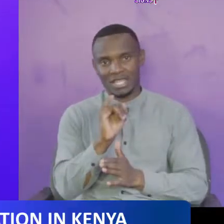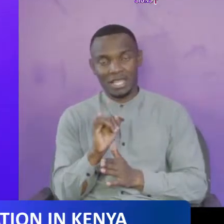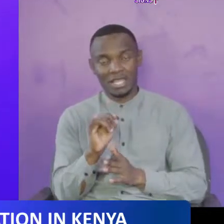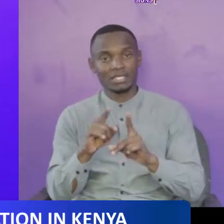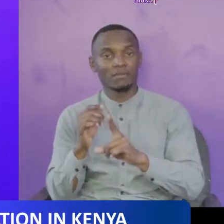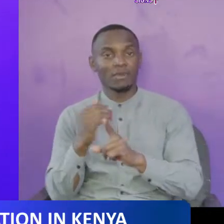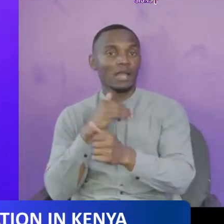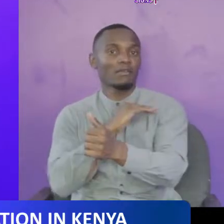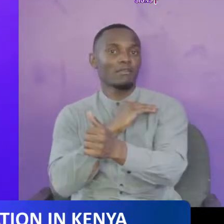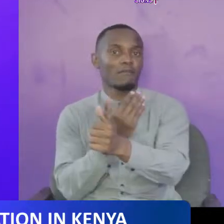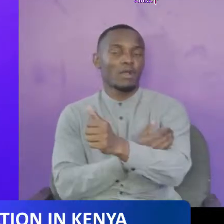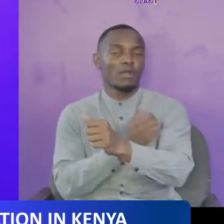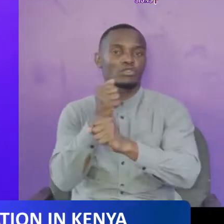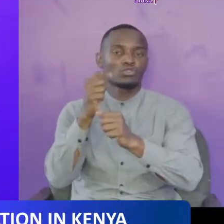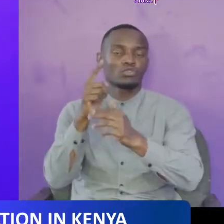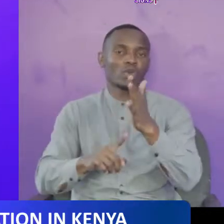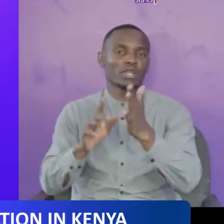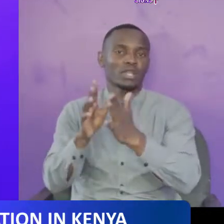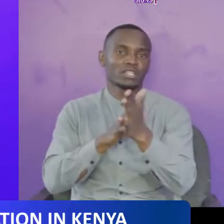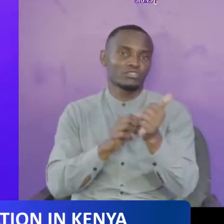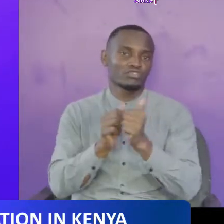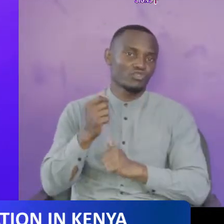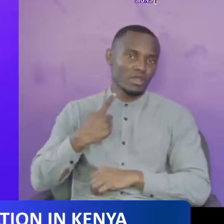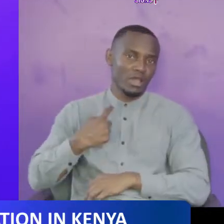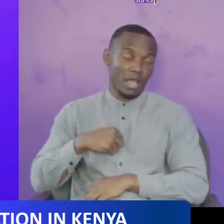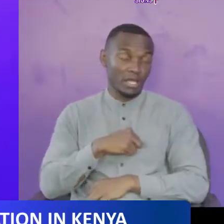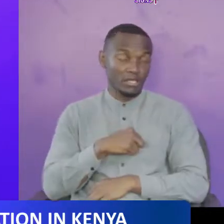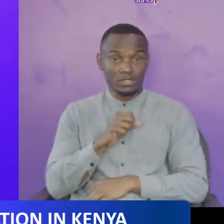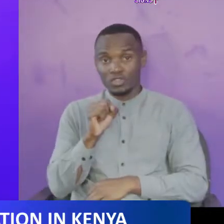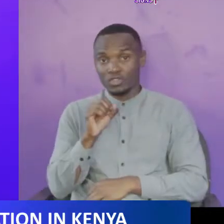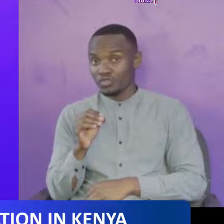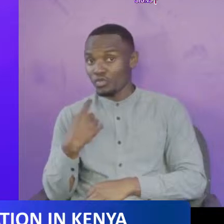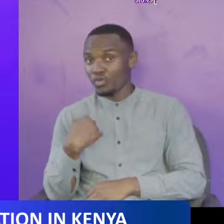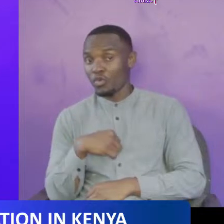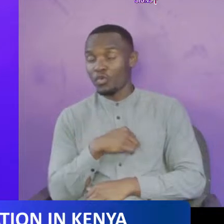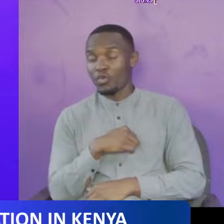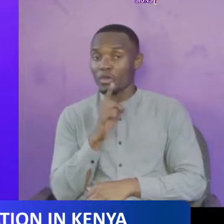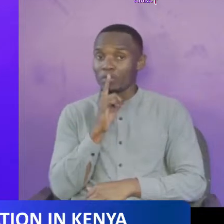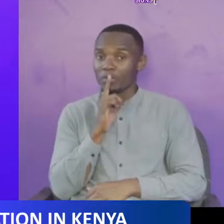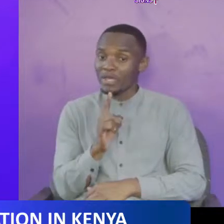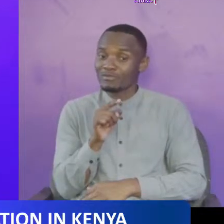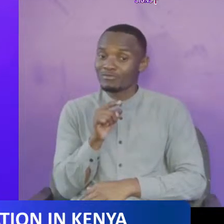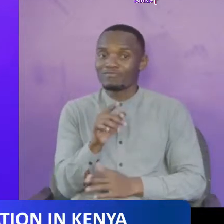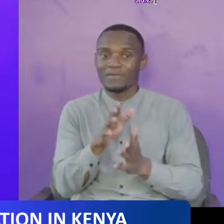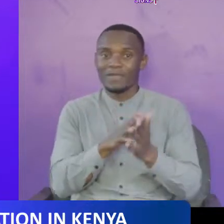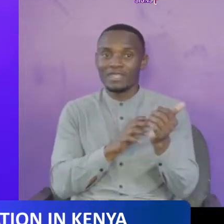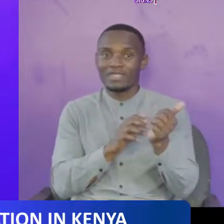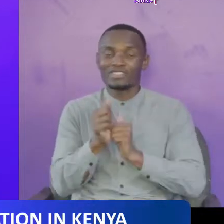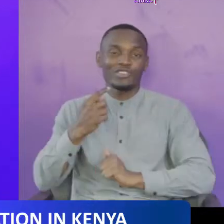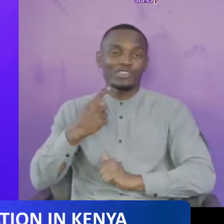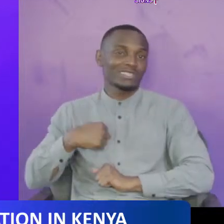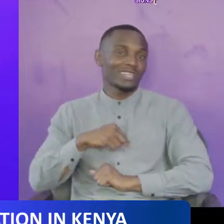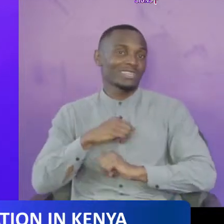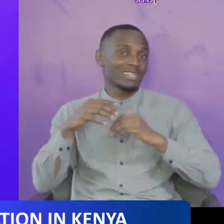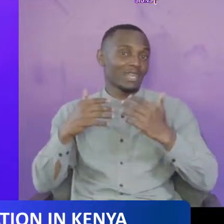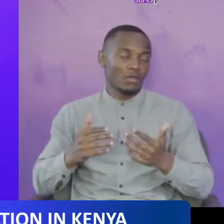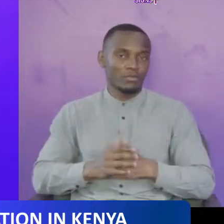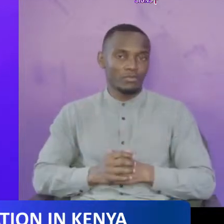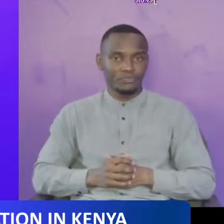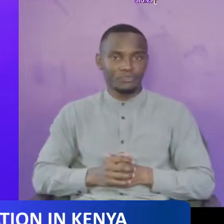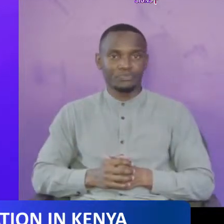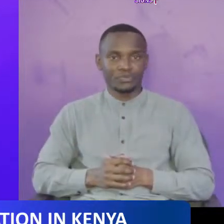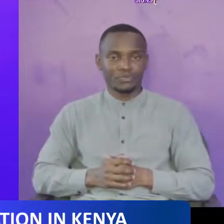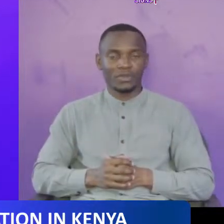us, literally. So how do we make sure that it does not destroy us? I think education has to be more